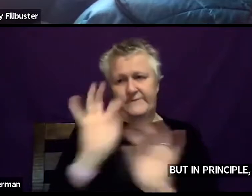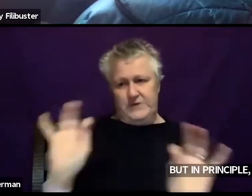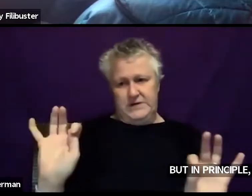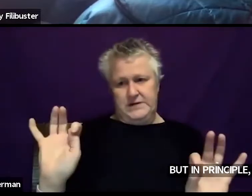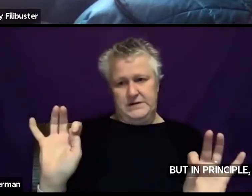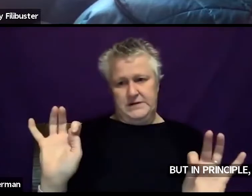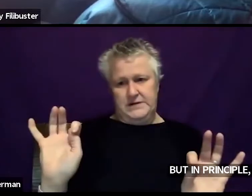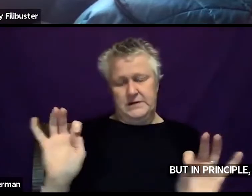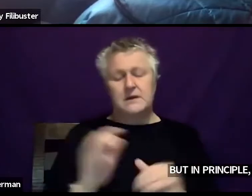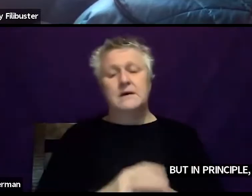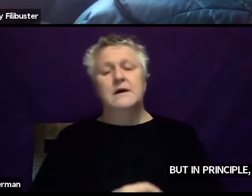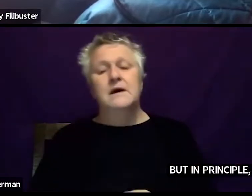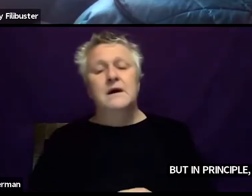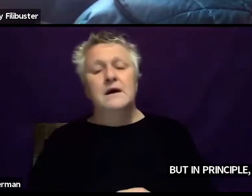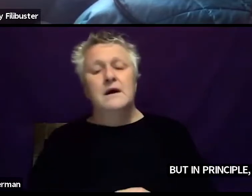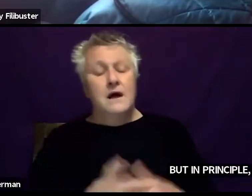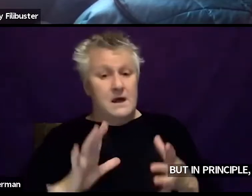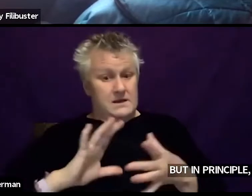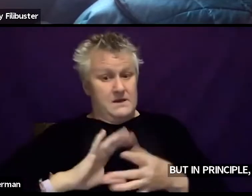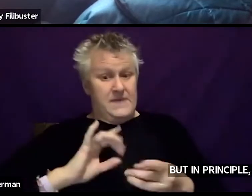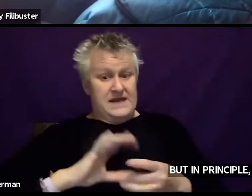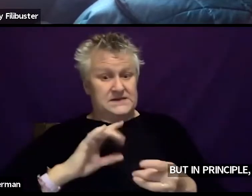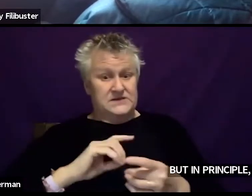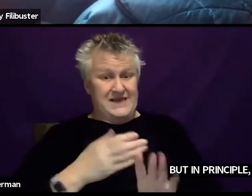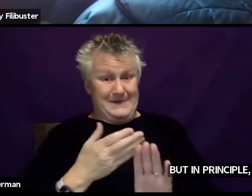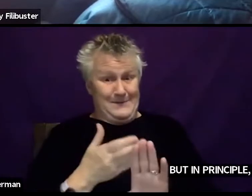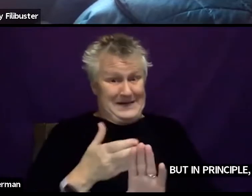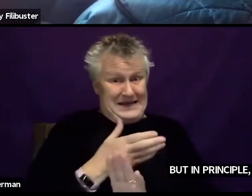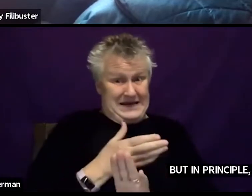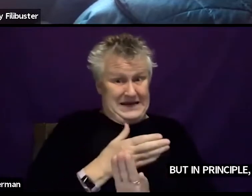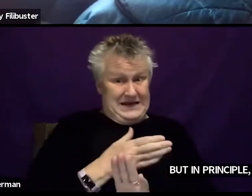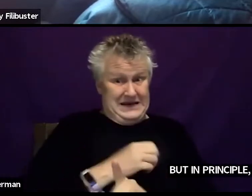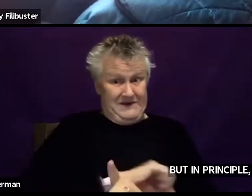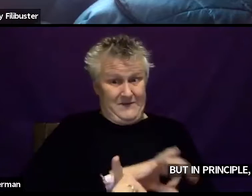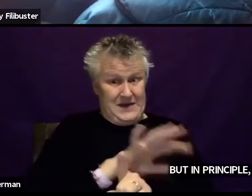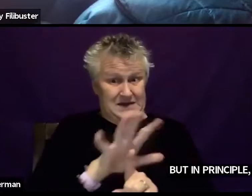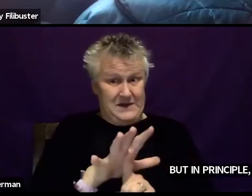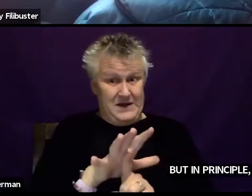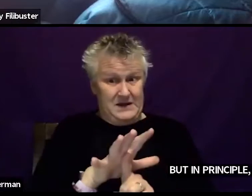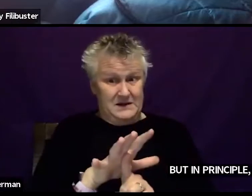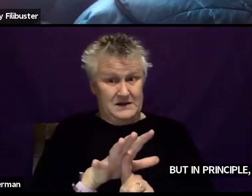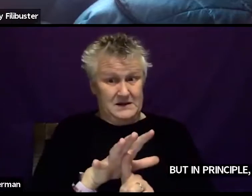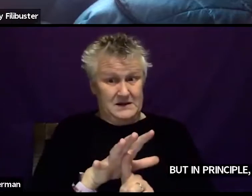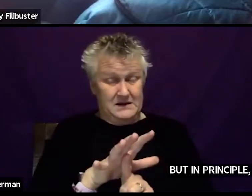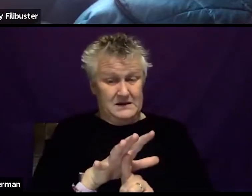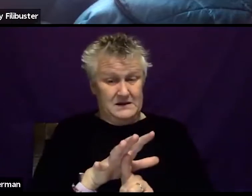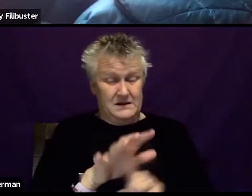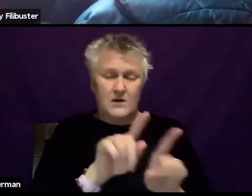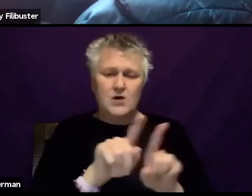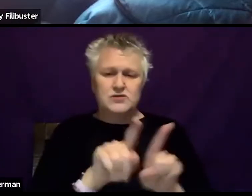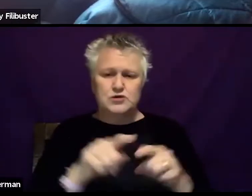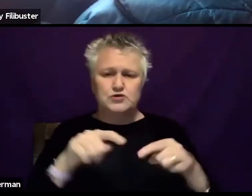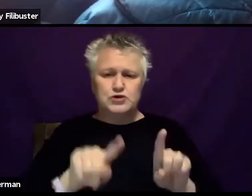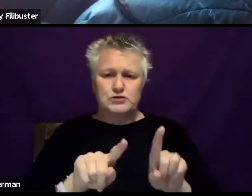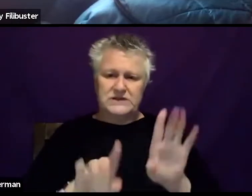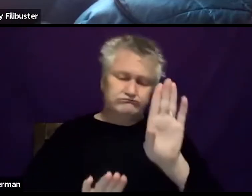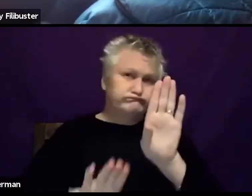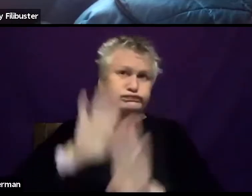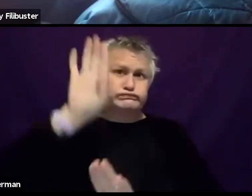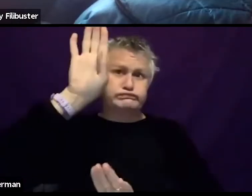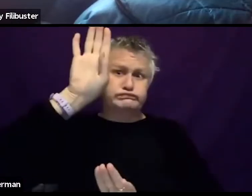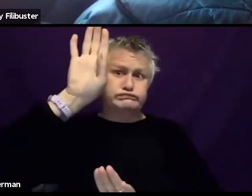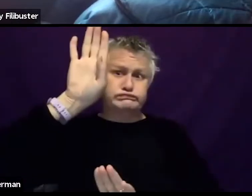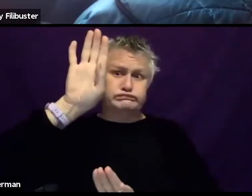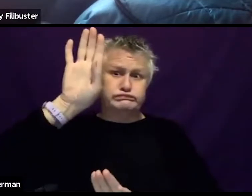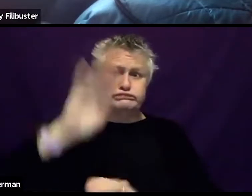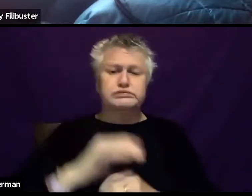the message at the beginning of the pandemic, and whenever we've had peaks or high infection rates, has been, well, if the NHS